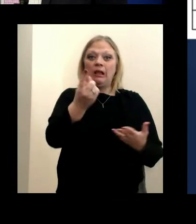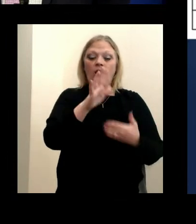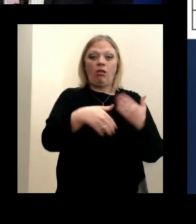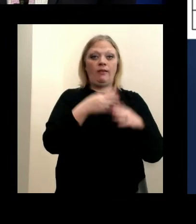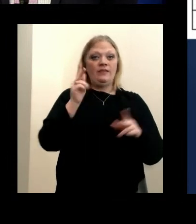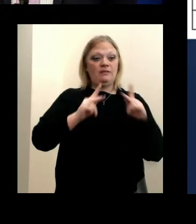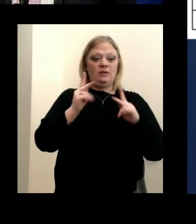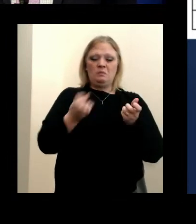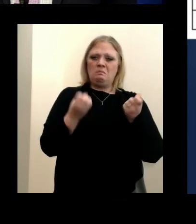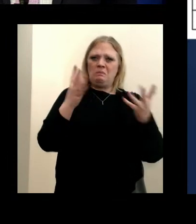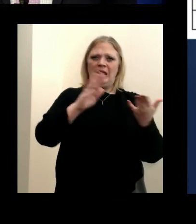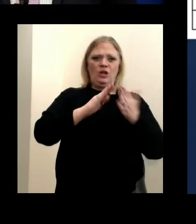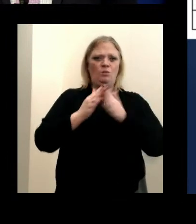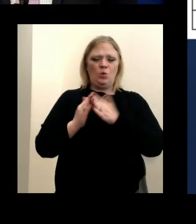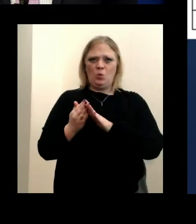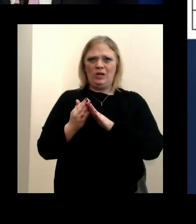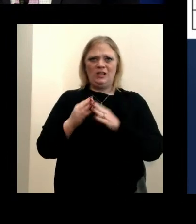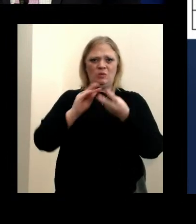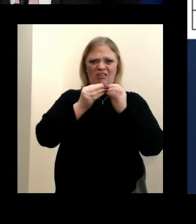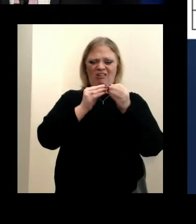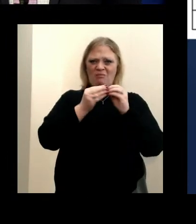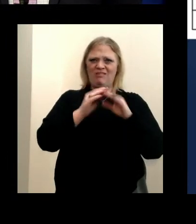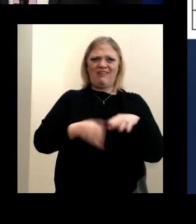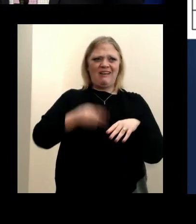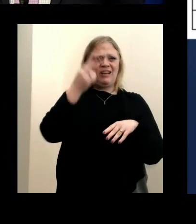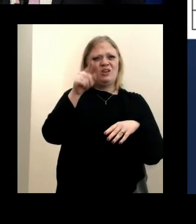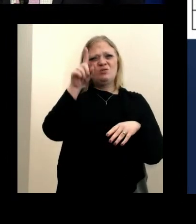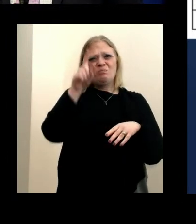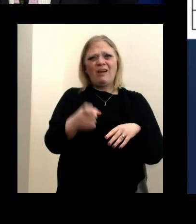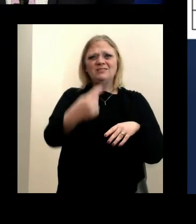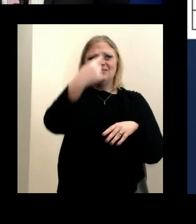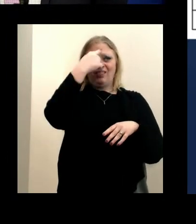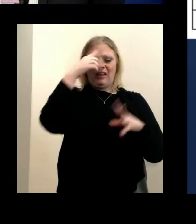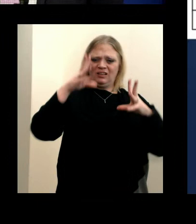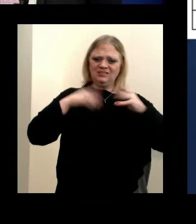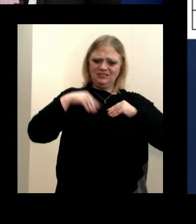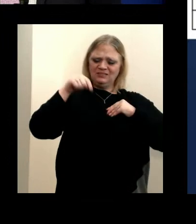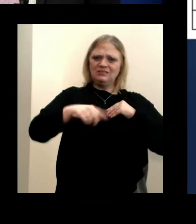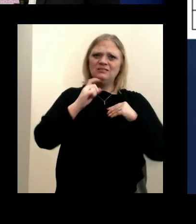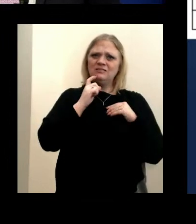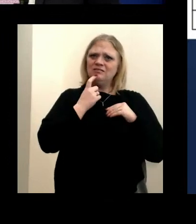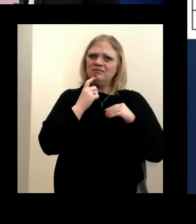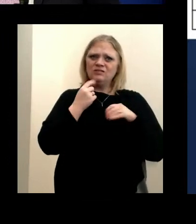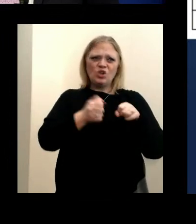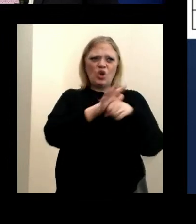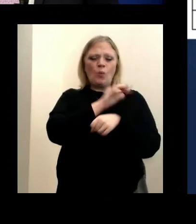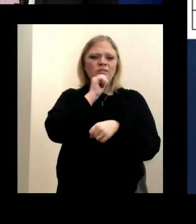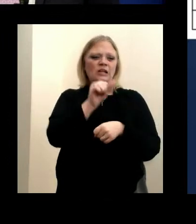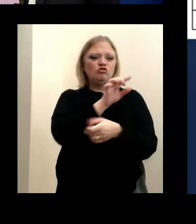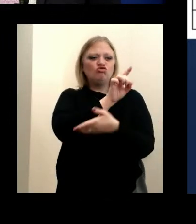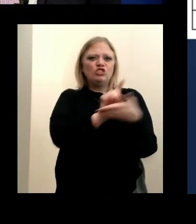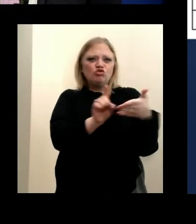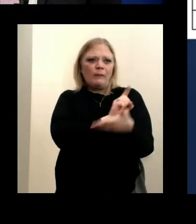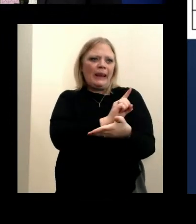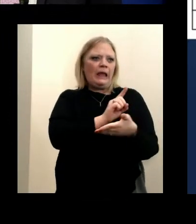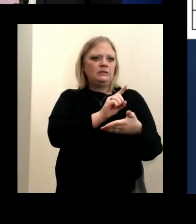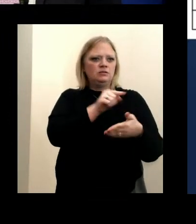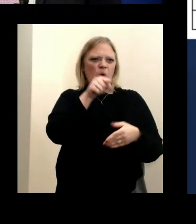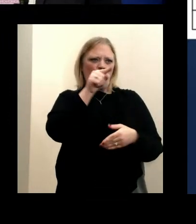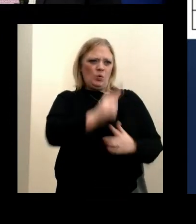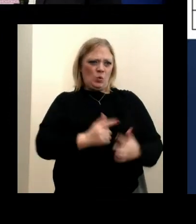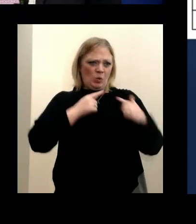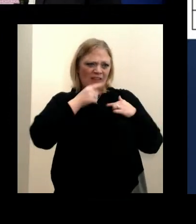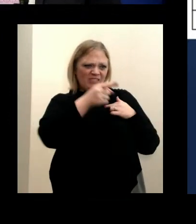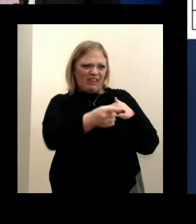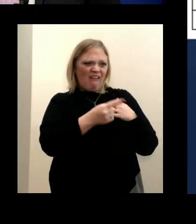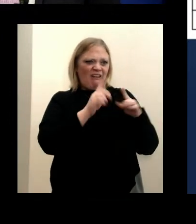these communities where the rates have been very high, you have to take this seriously. COVID does not discriminate based on where you live, the color